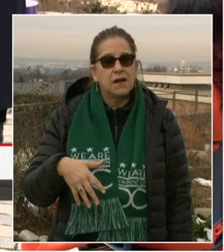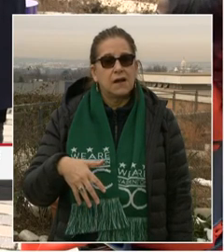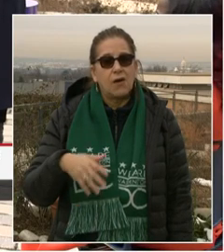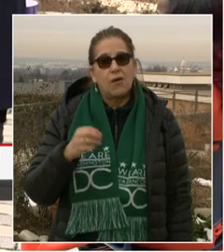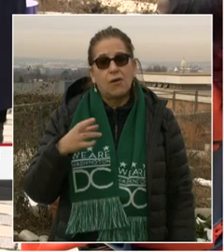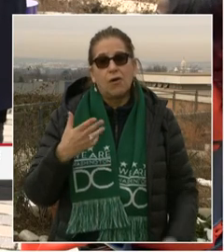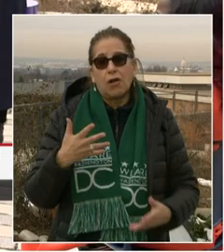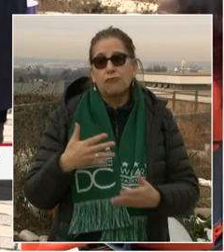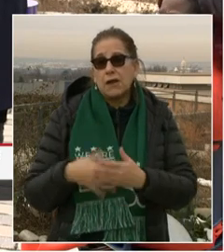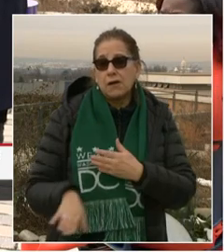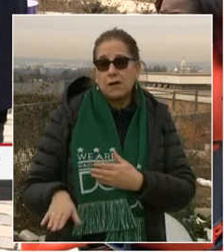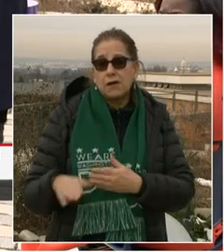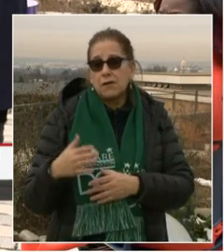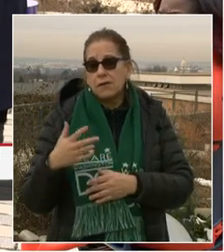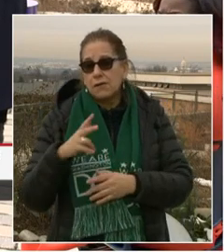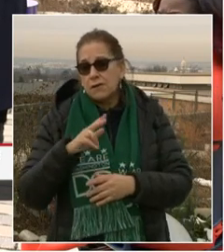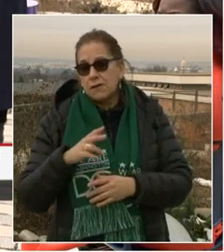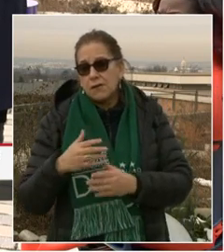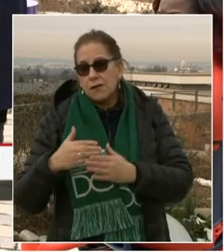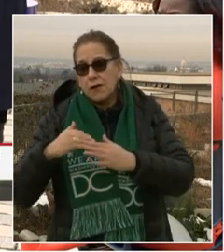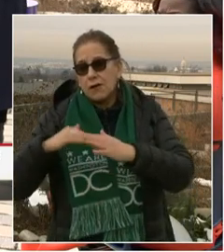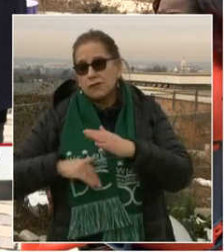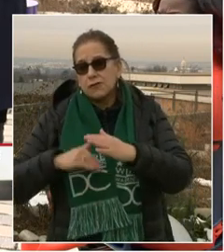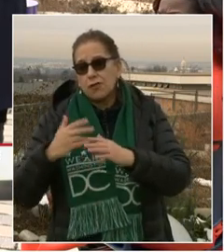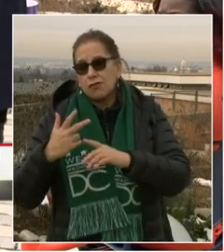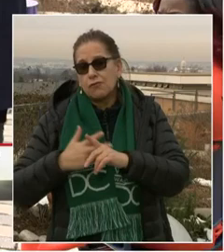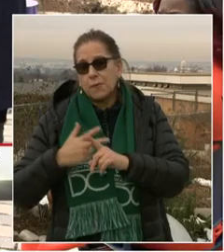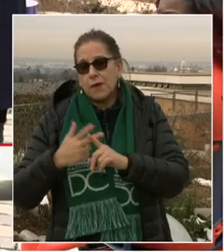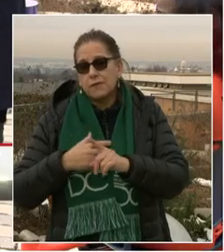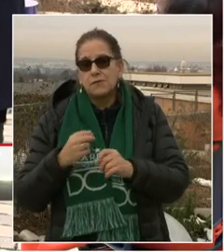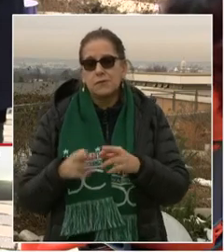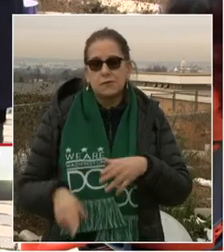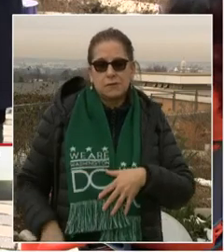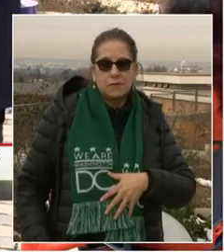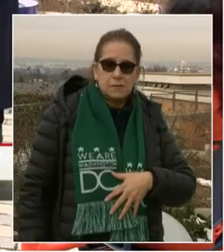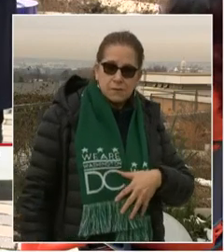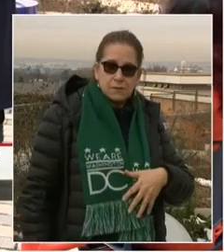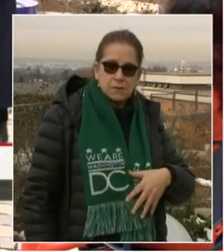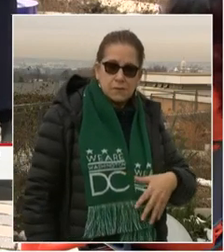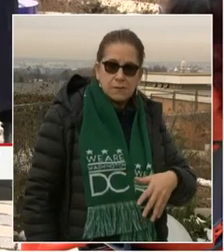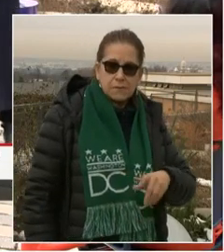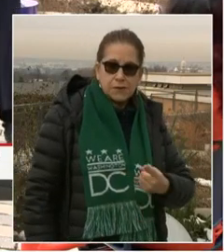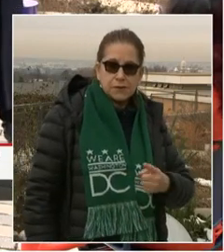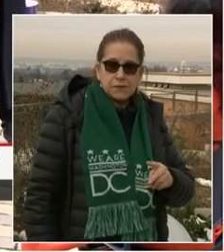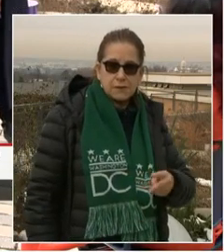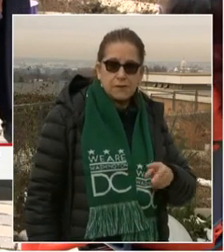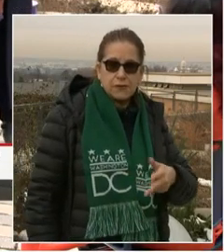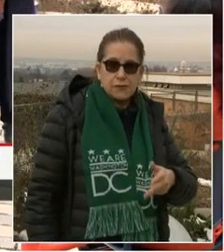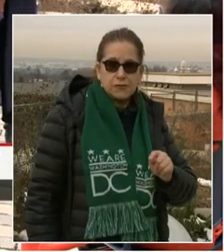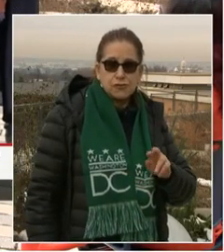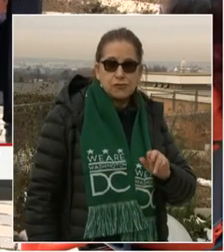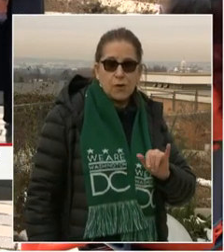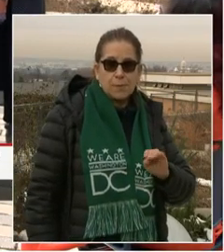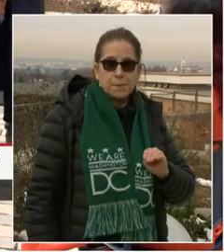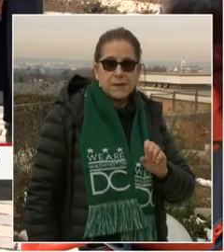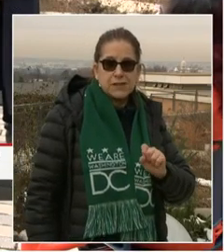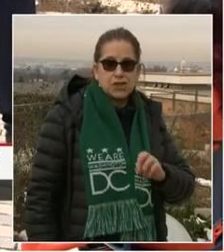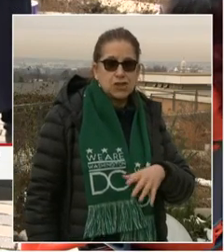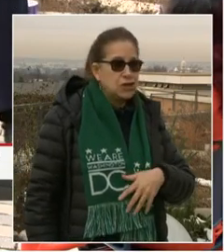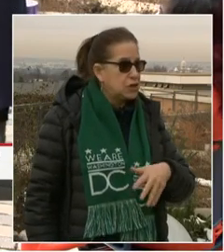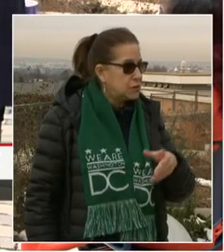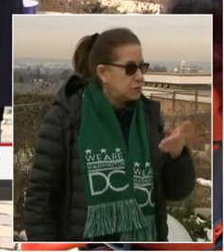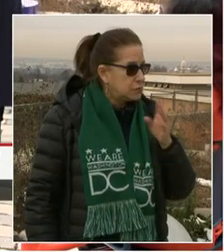you repeat your second question, please? So how would somebody apply? If right. Very well. So information about how to enroll will be found on the Martha's Table